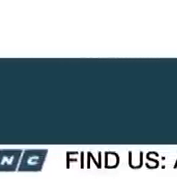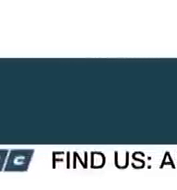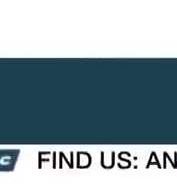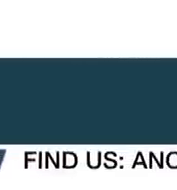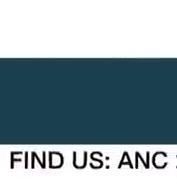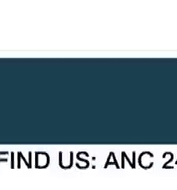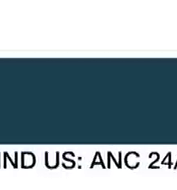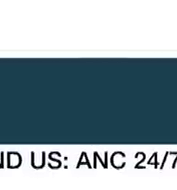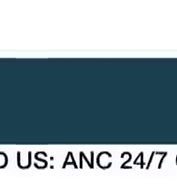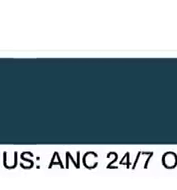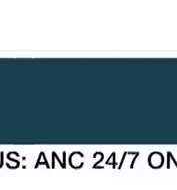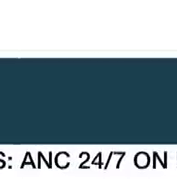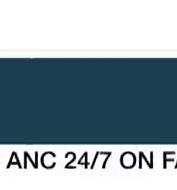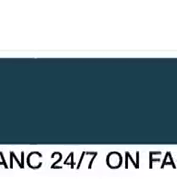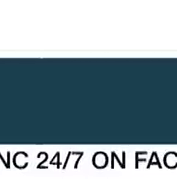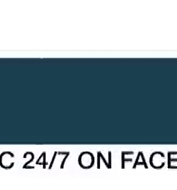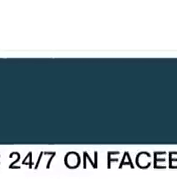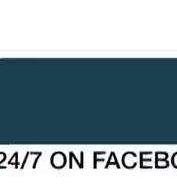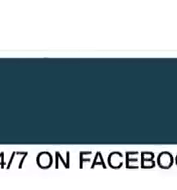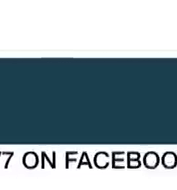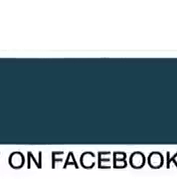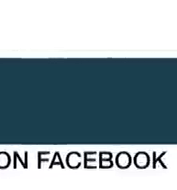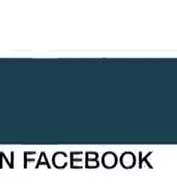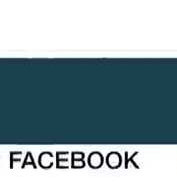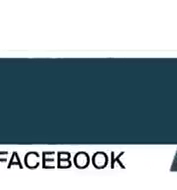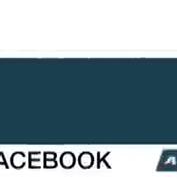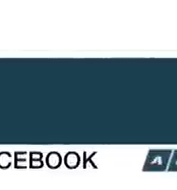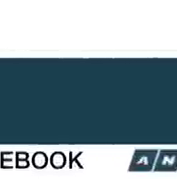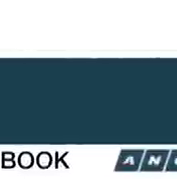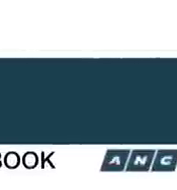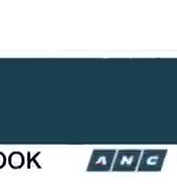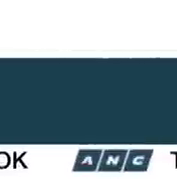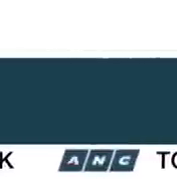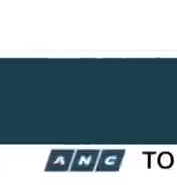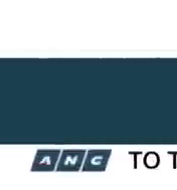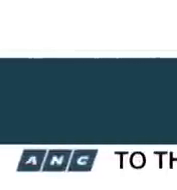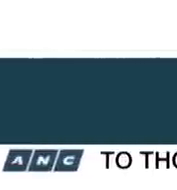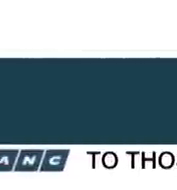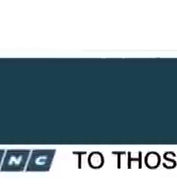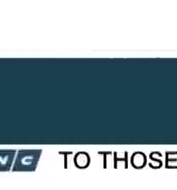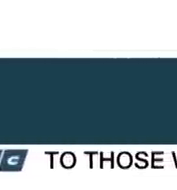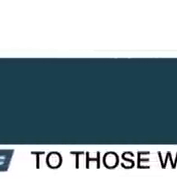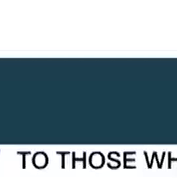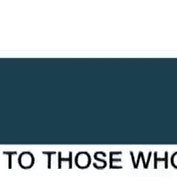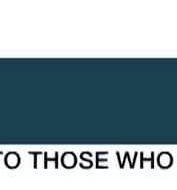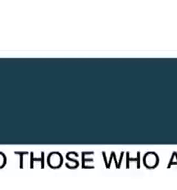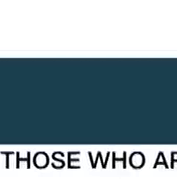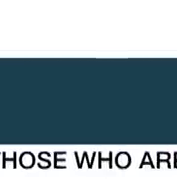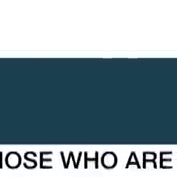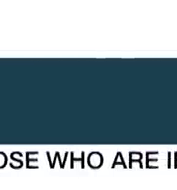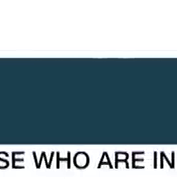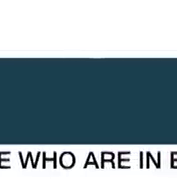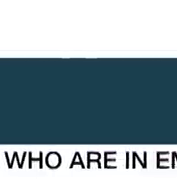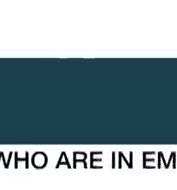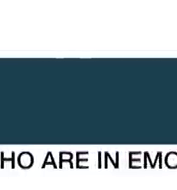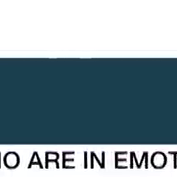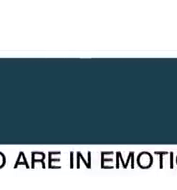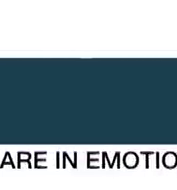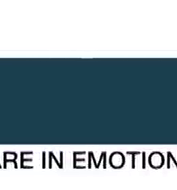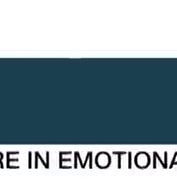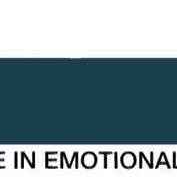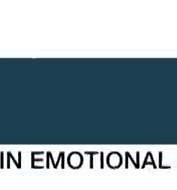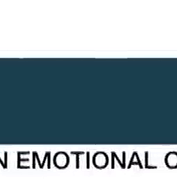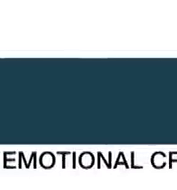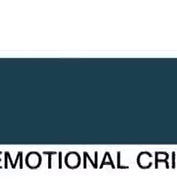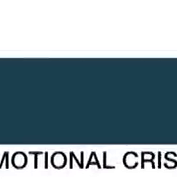well, as you know, Ferolino delayed this so that my vote will not be counted and so that my separate